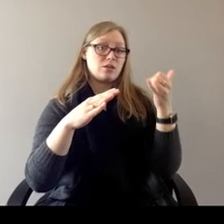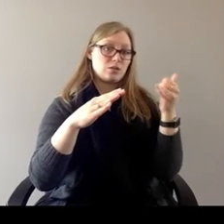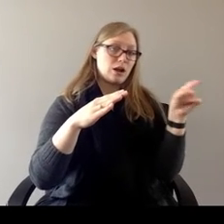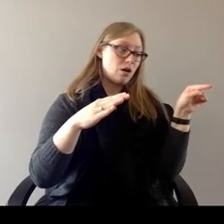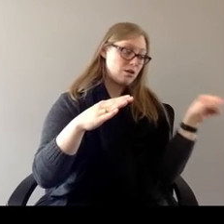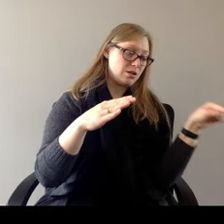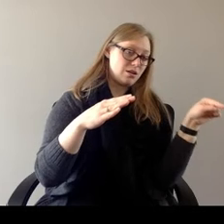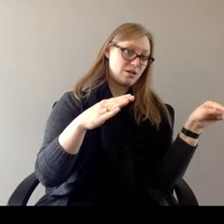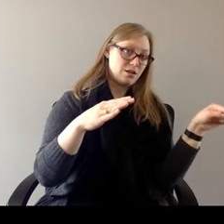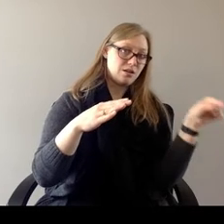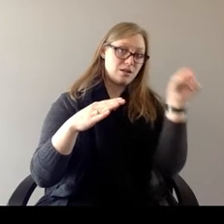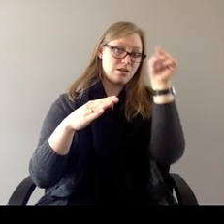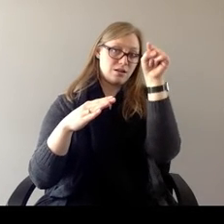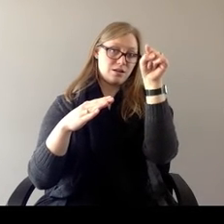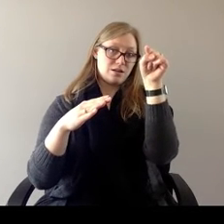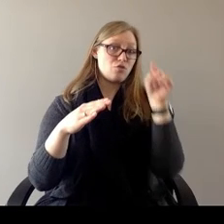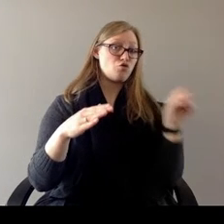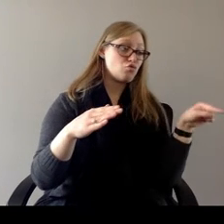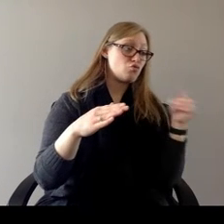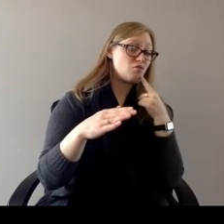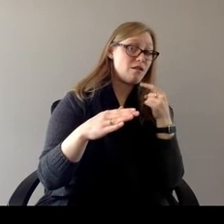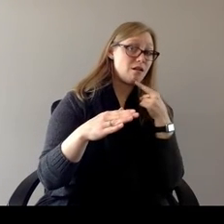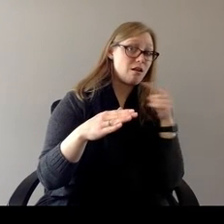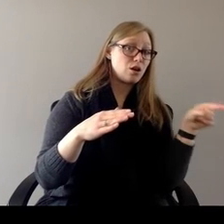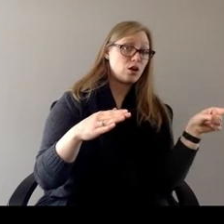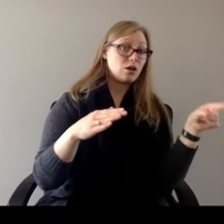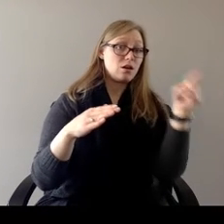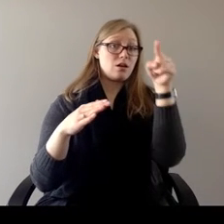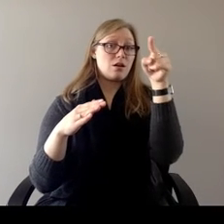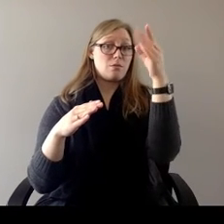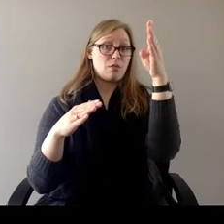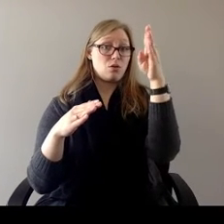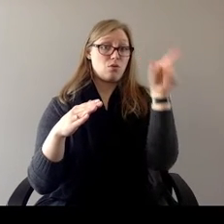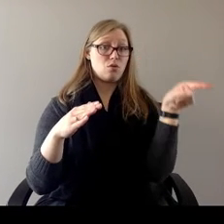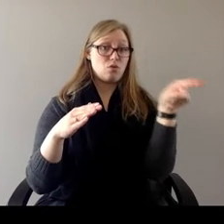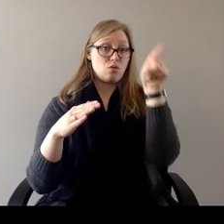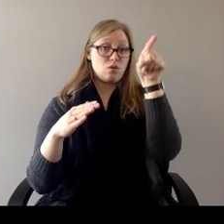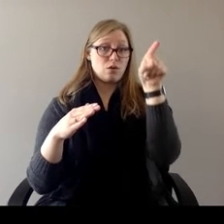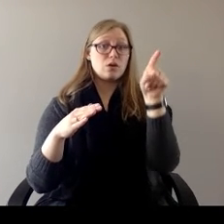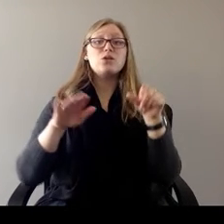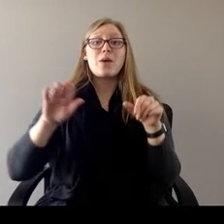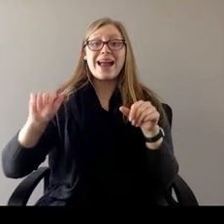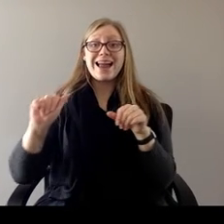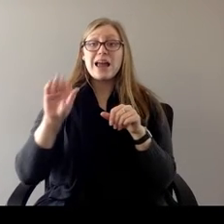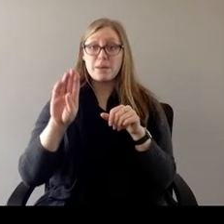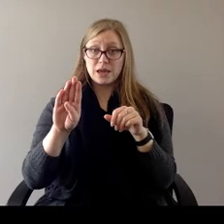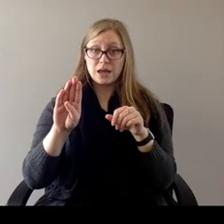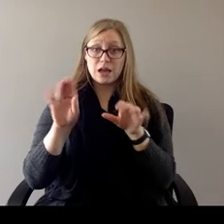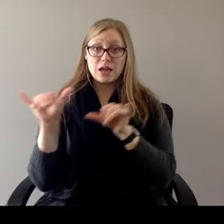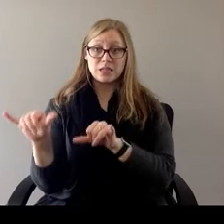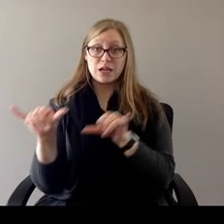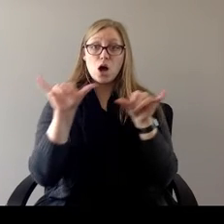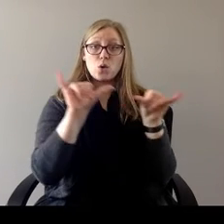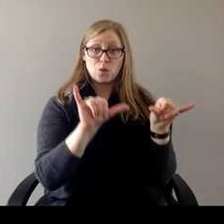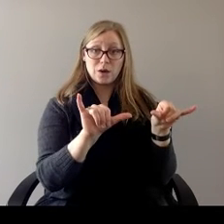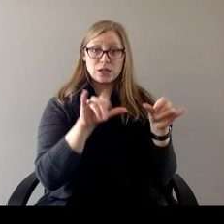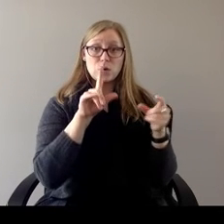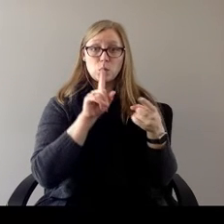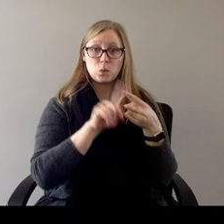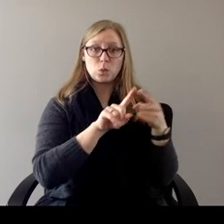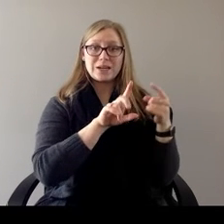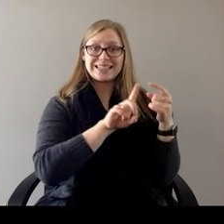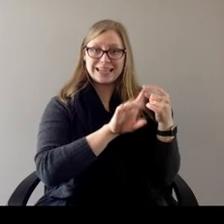say AB is congruent to DB. And then the next